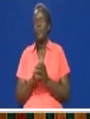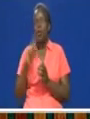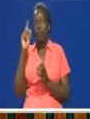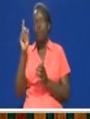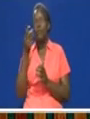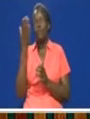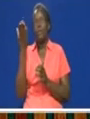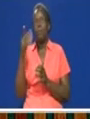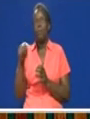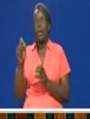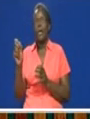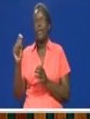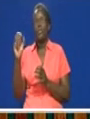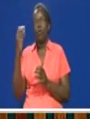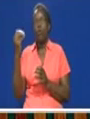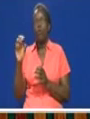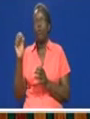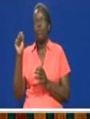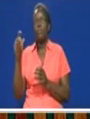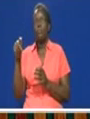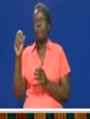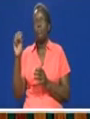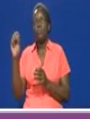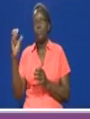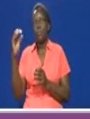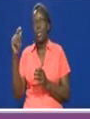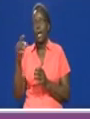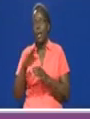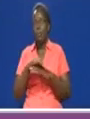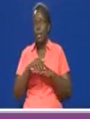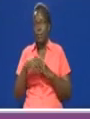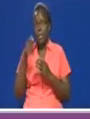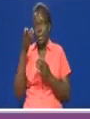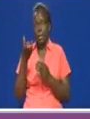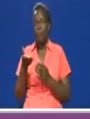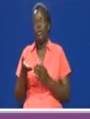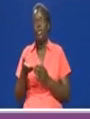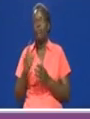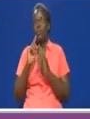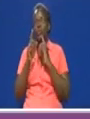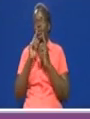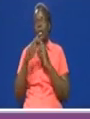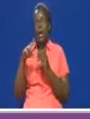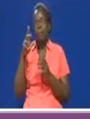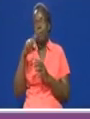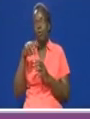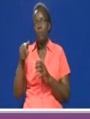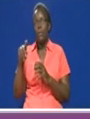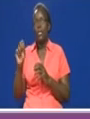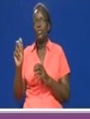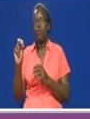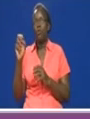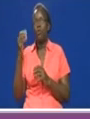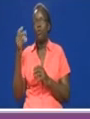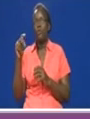them is parts of speech. I believe at this point you've been talking about parts of speech and you know